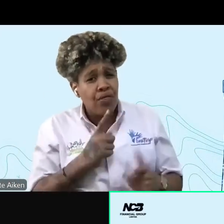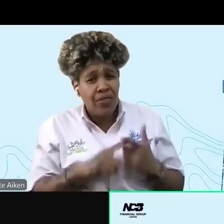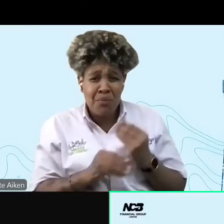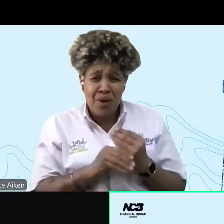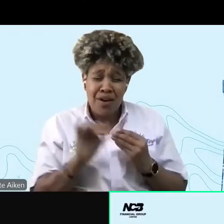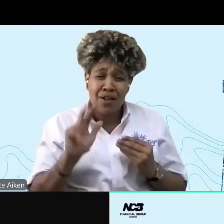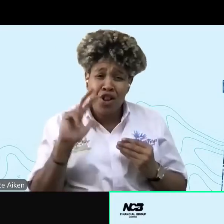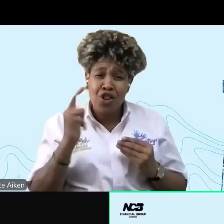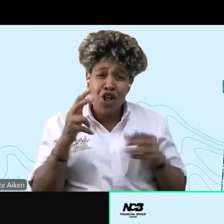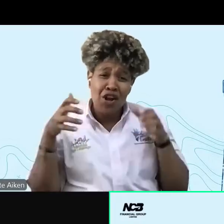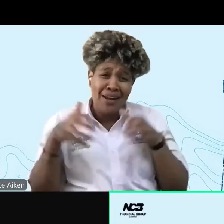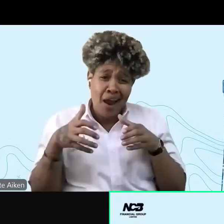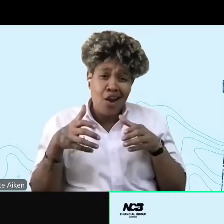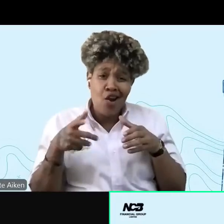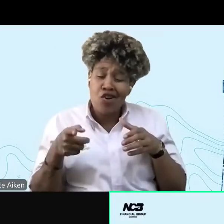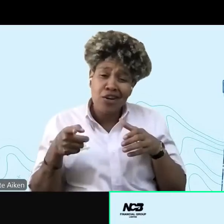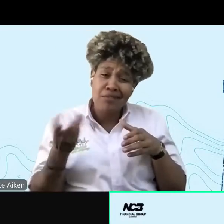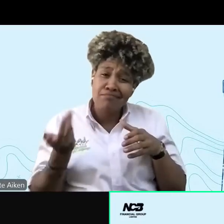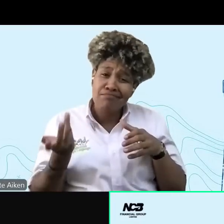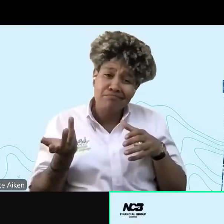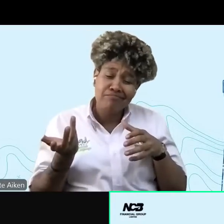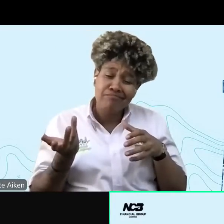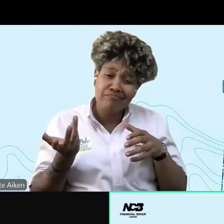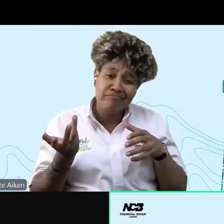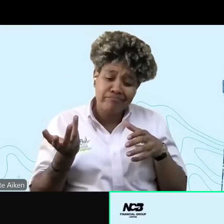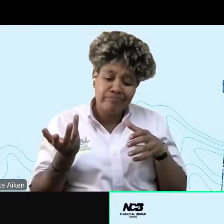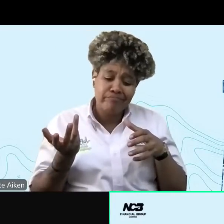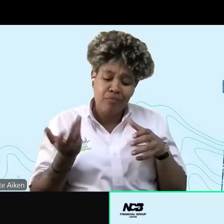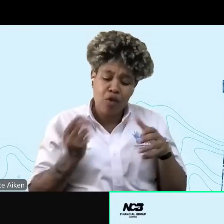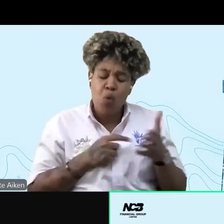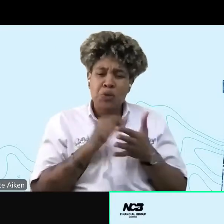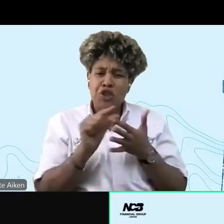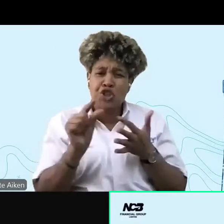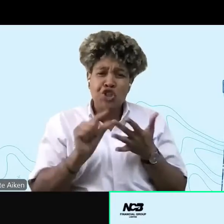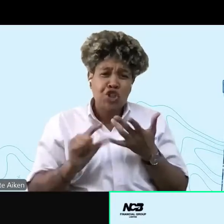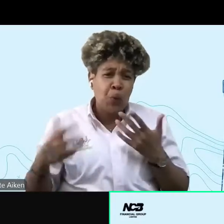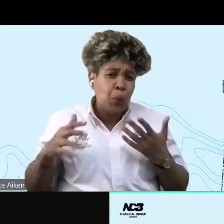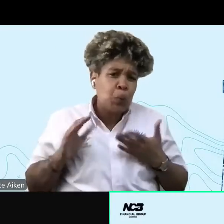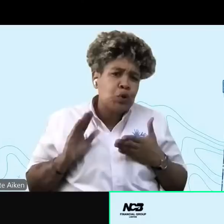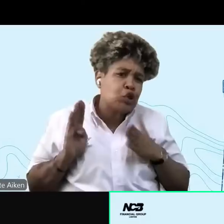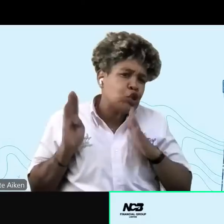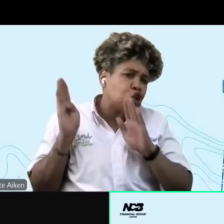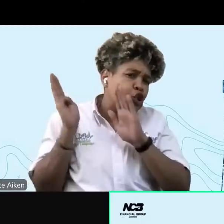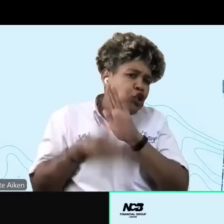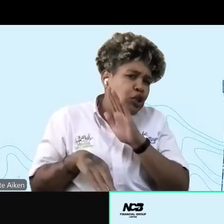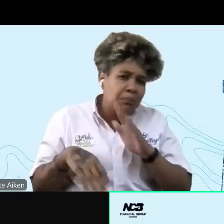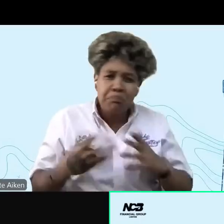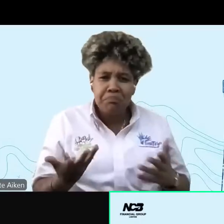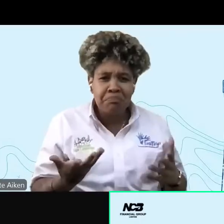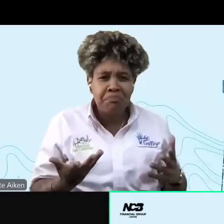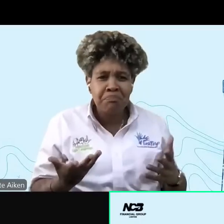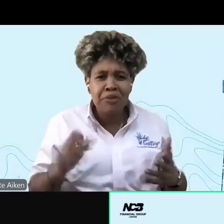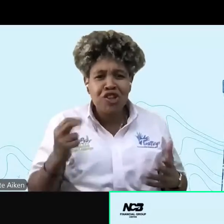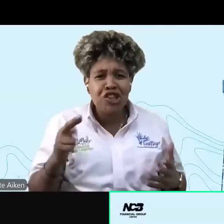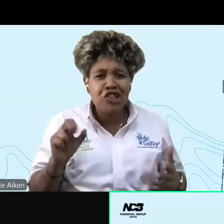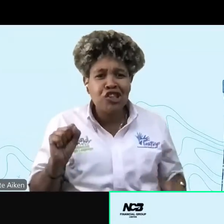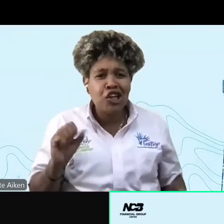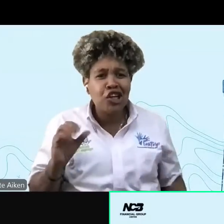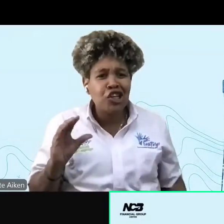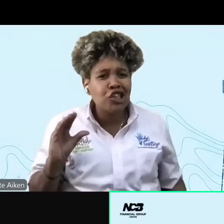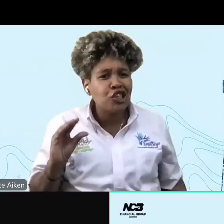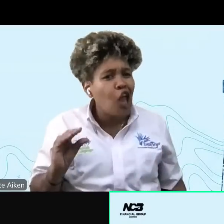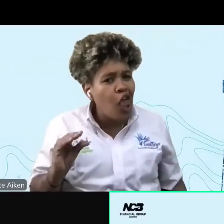third category, our shares are exceptionally cheap. And so in terms